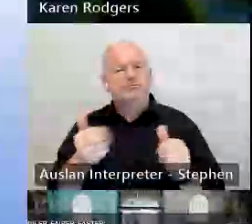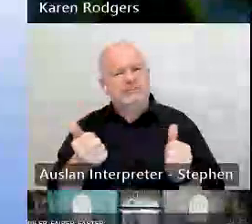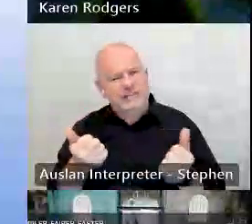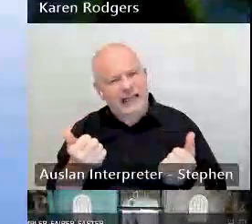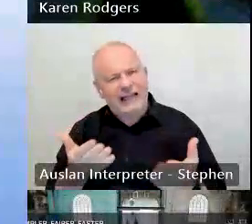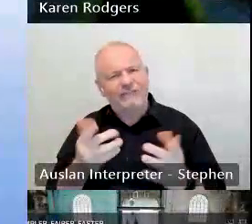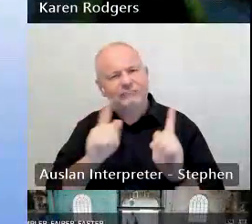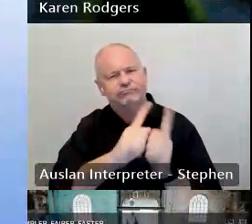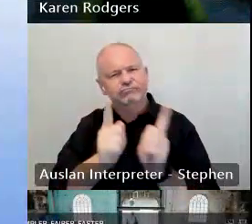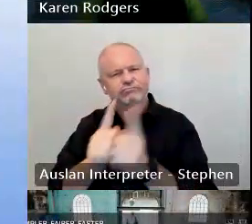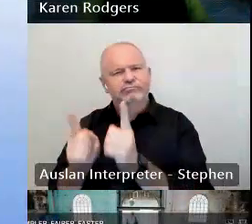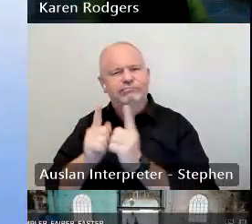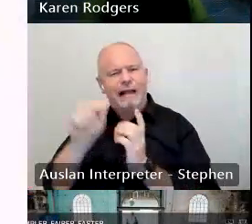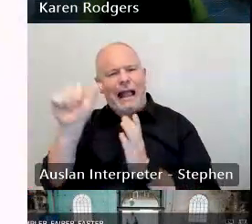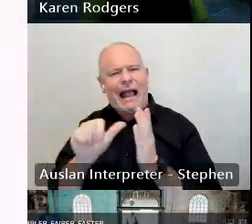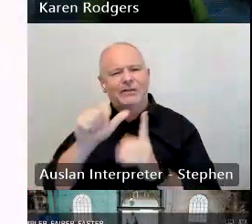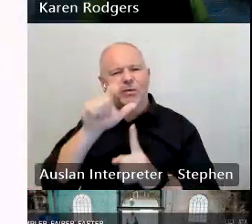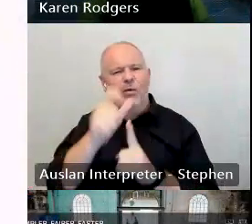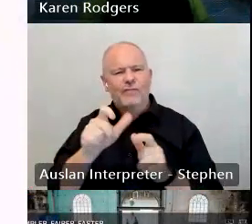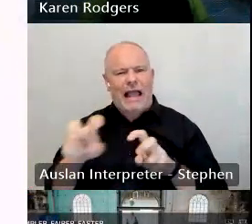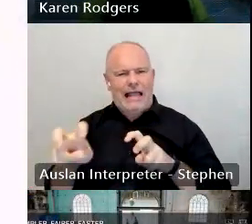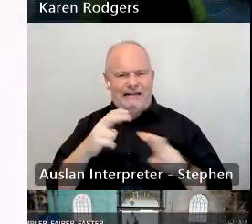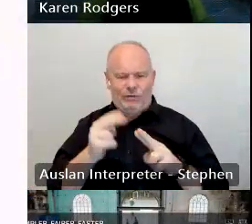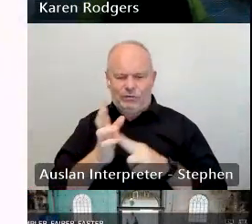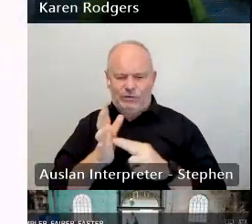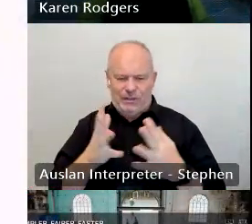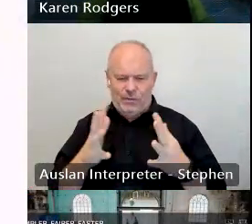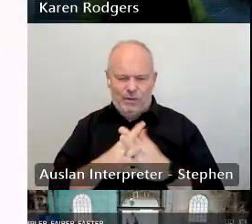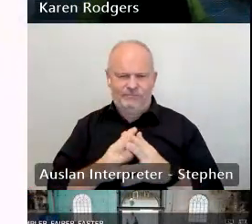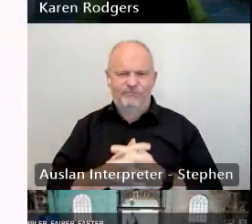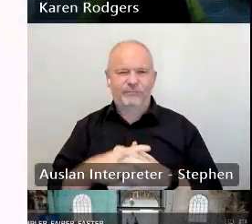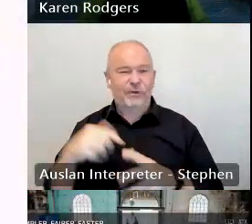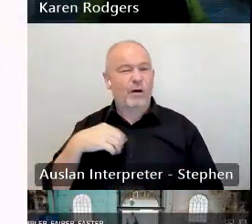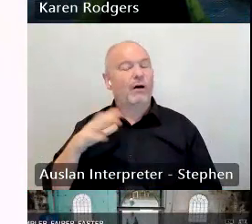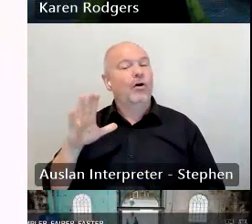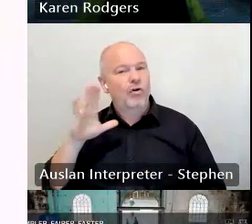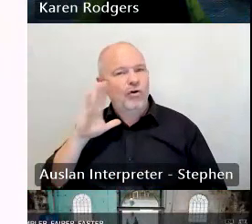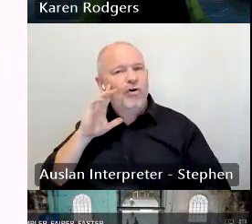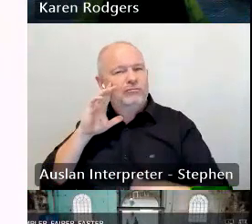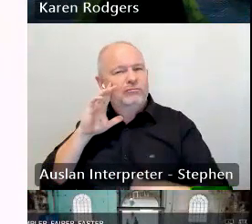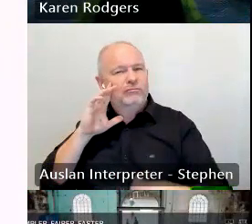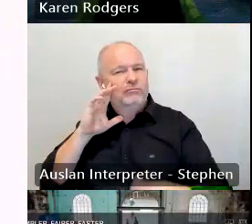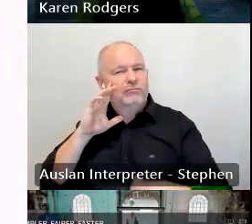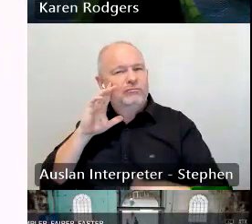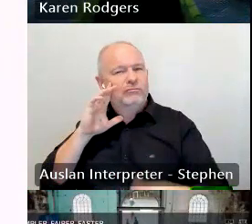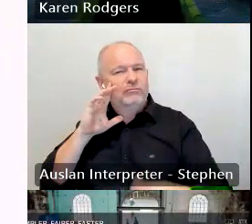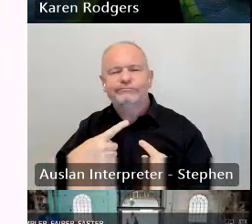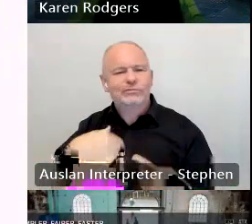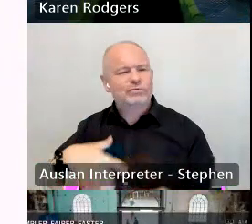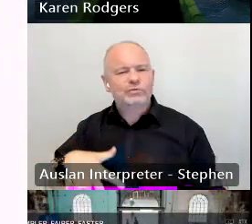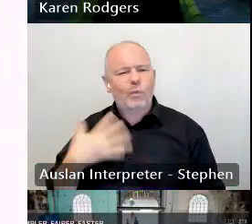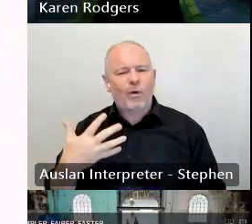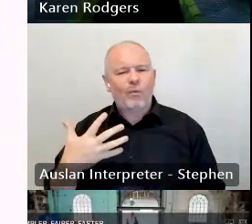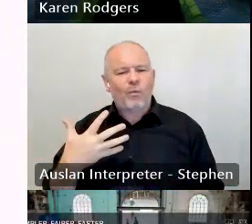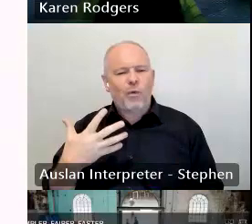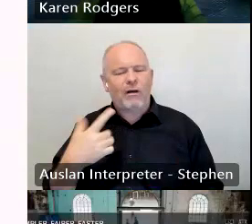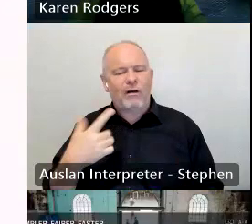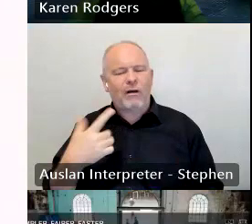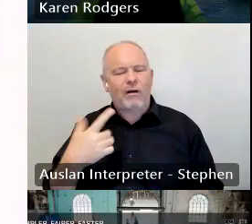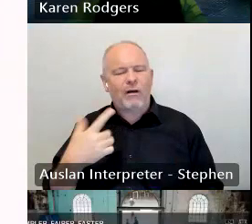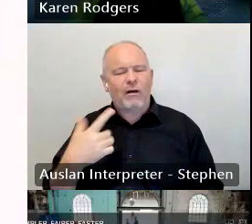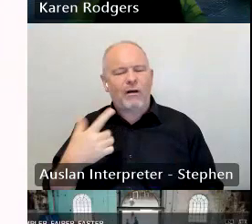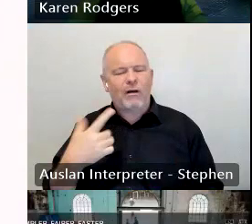diverse arts and cultural activities for New South Wales. We heard you when you told us you no longer want annual funding.